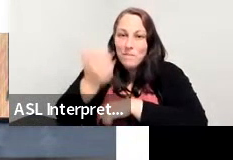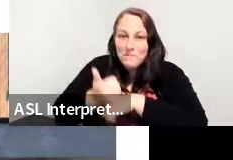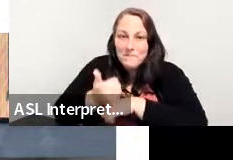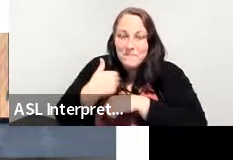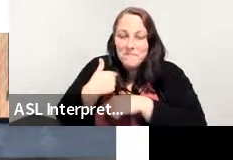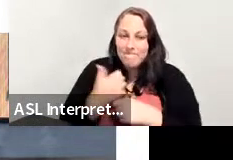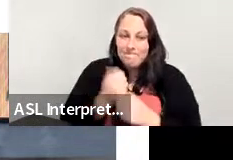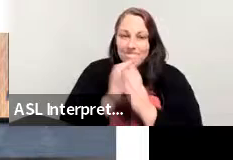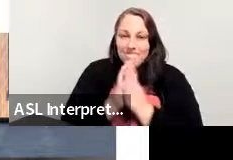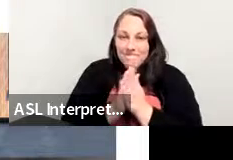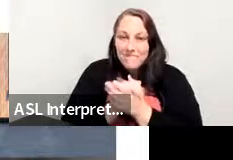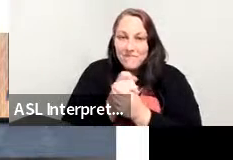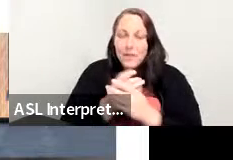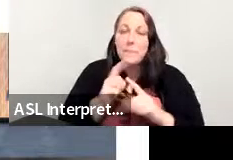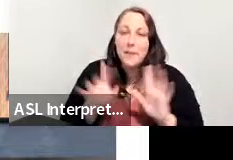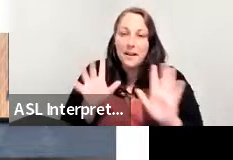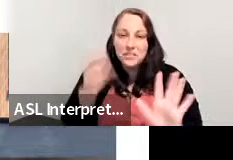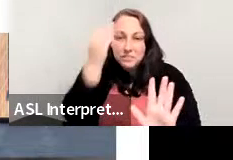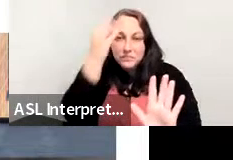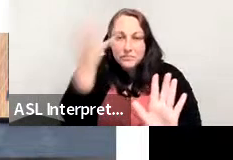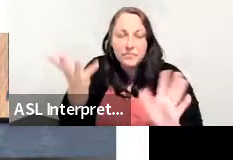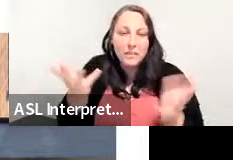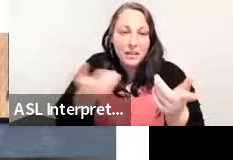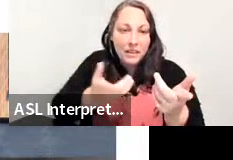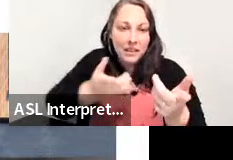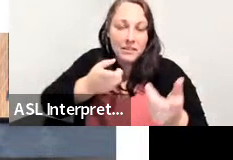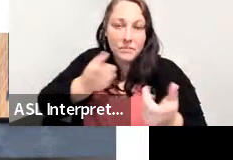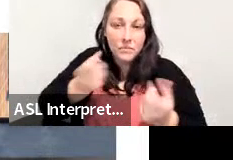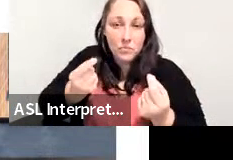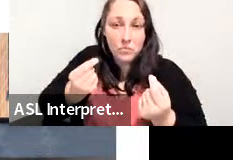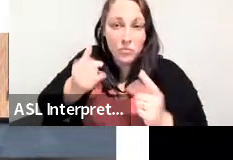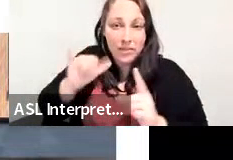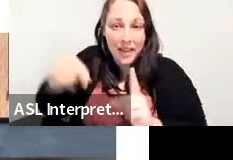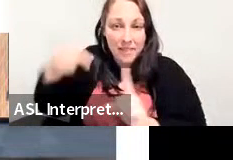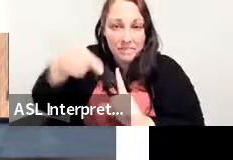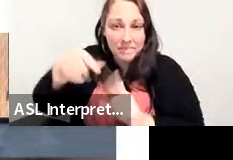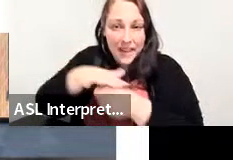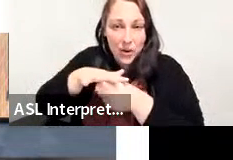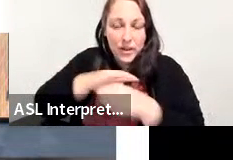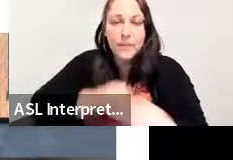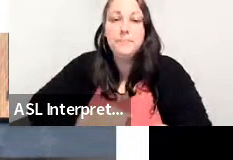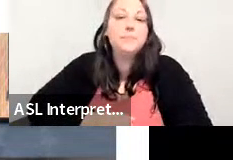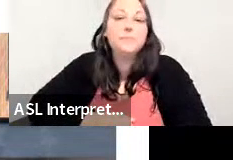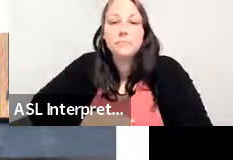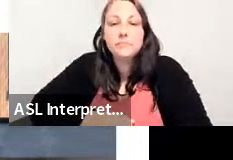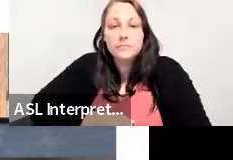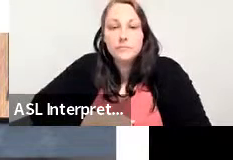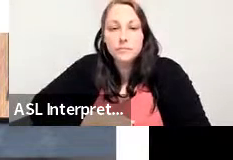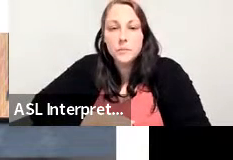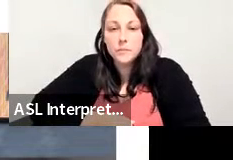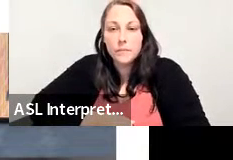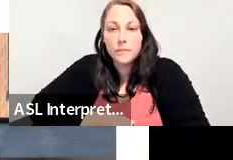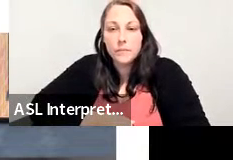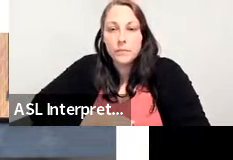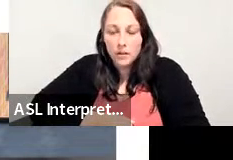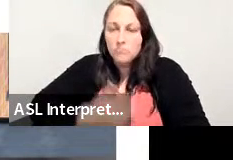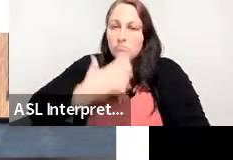Yeah, I think that's a good point. I think you know, what's not shown in here is that the two retail terraces are kind of at different levels,